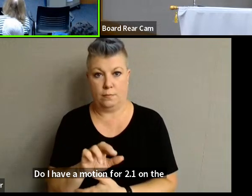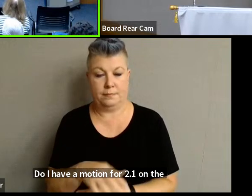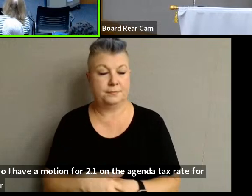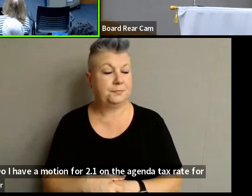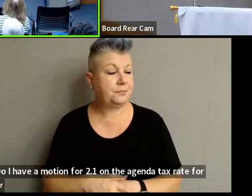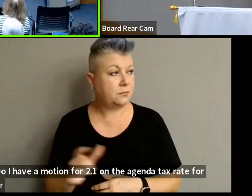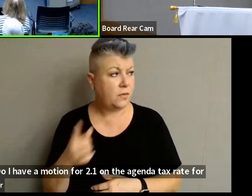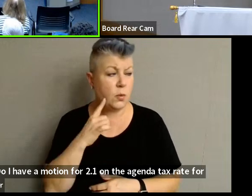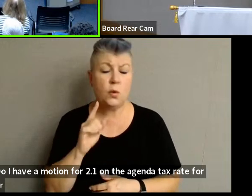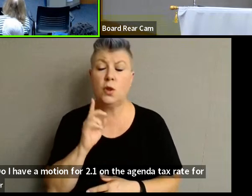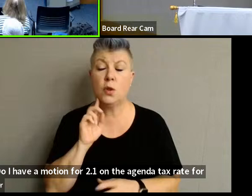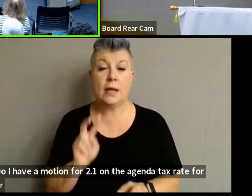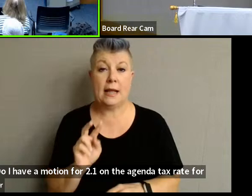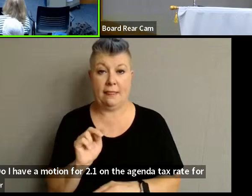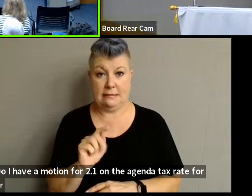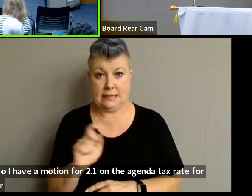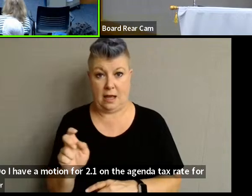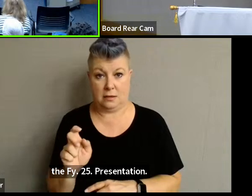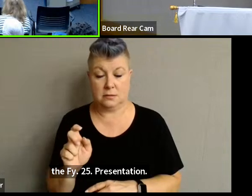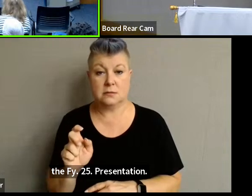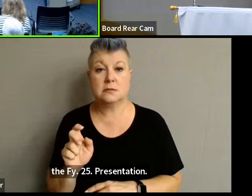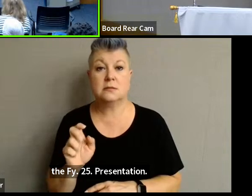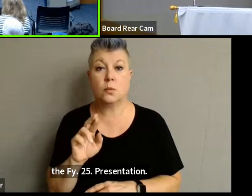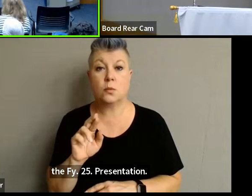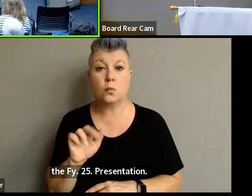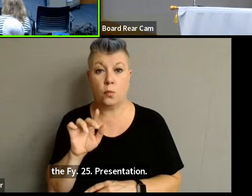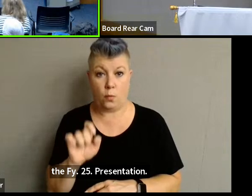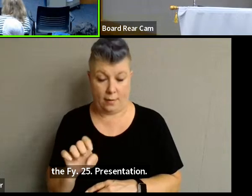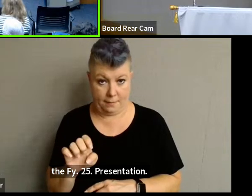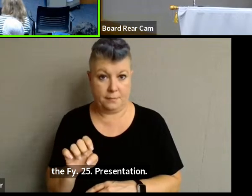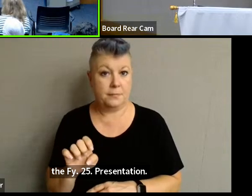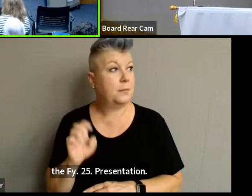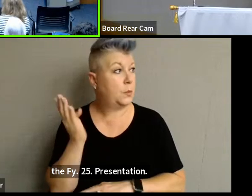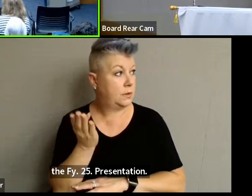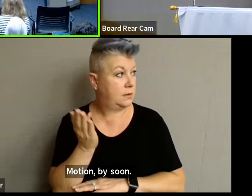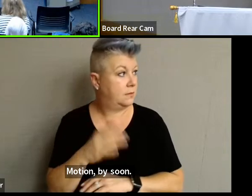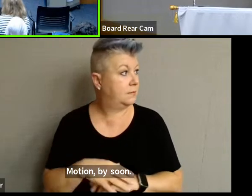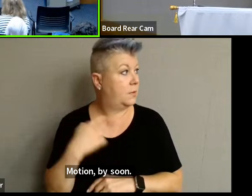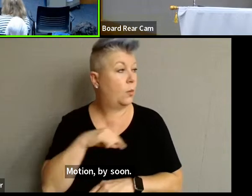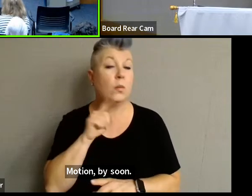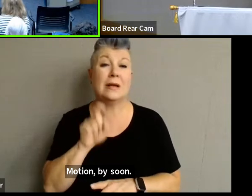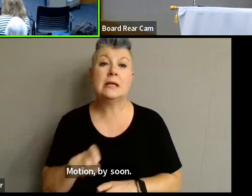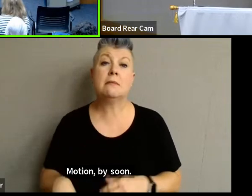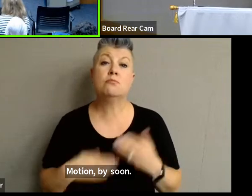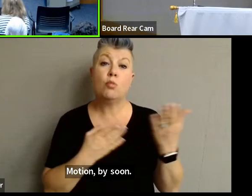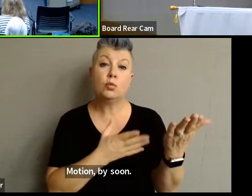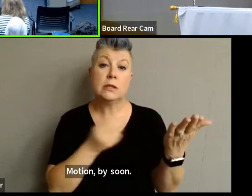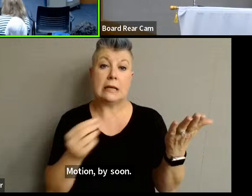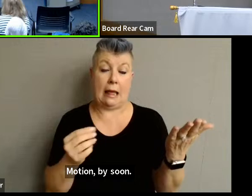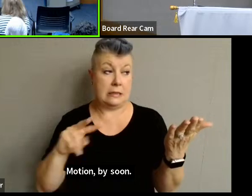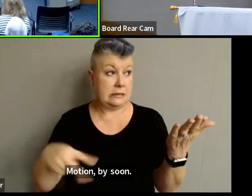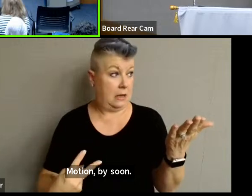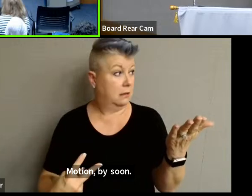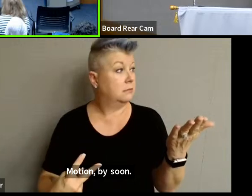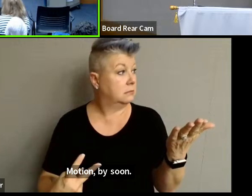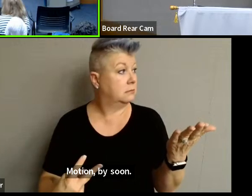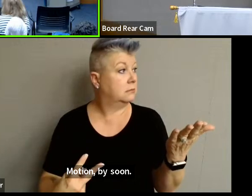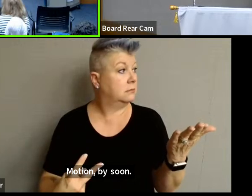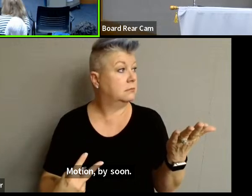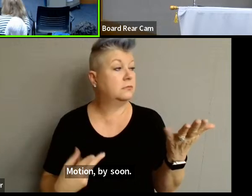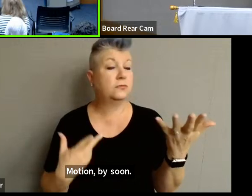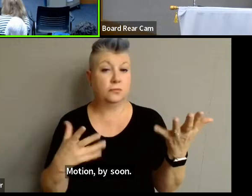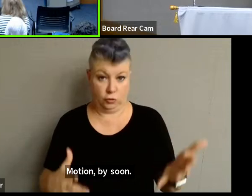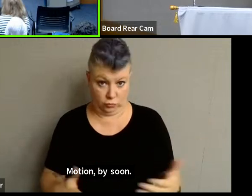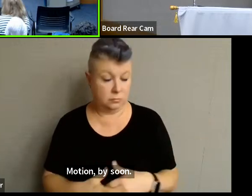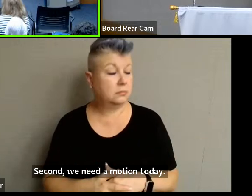presentation? Motion by Suda. Second. Do we need a motion today for this? We're